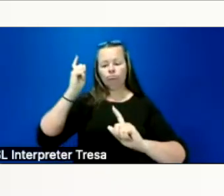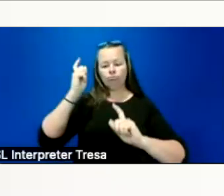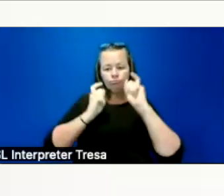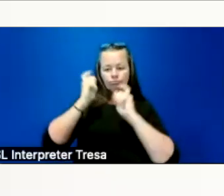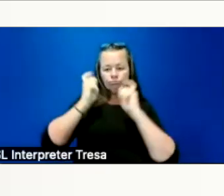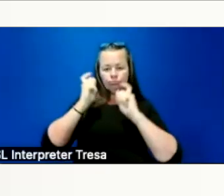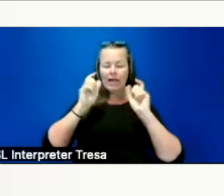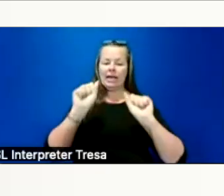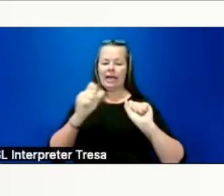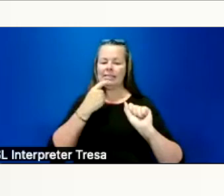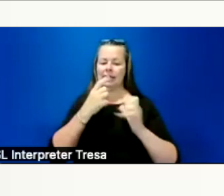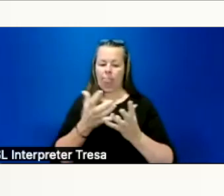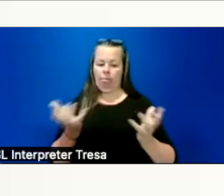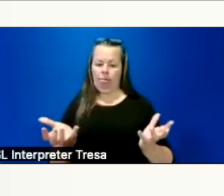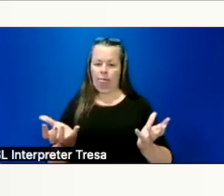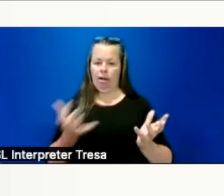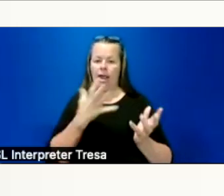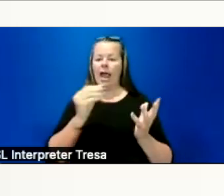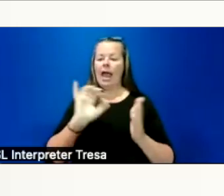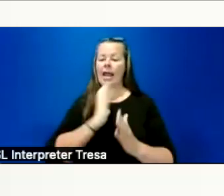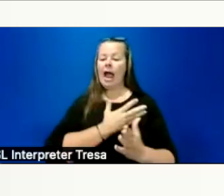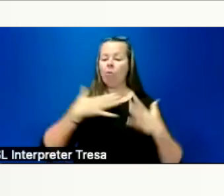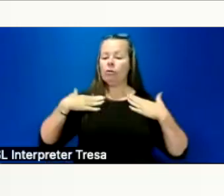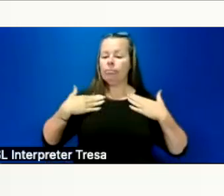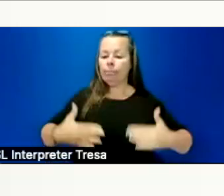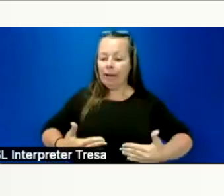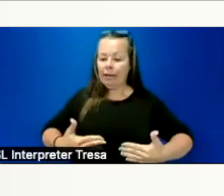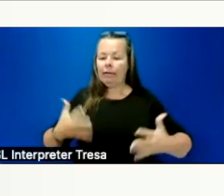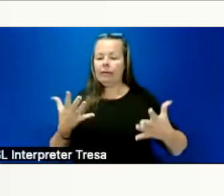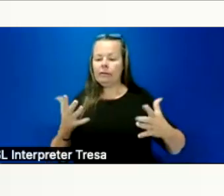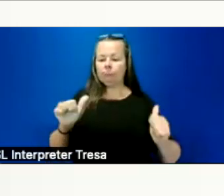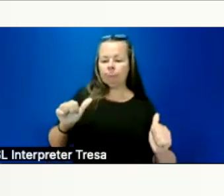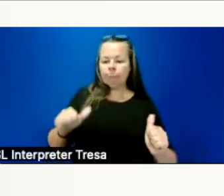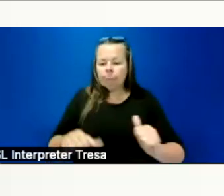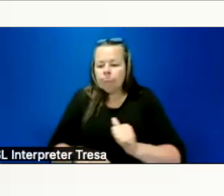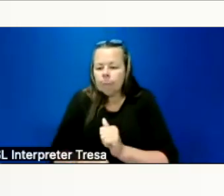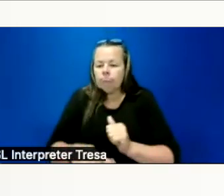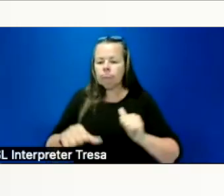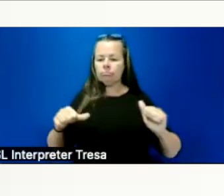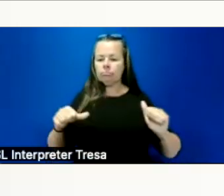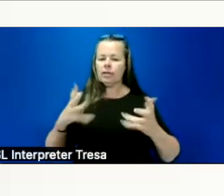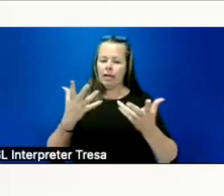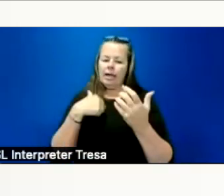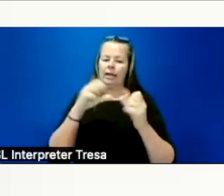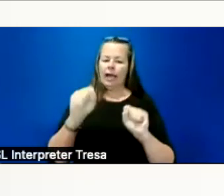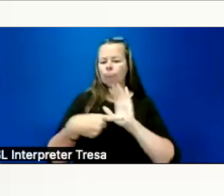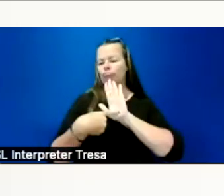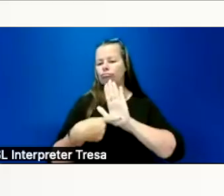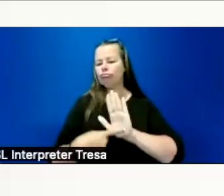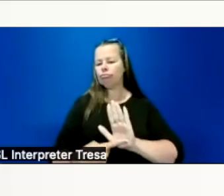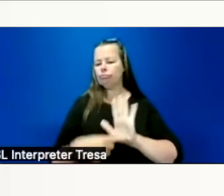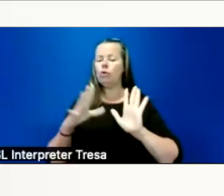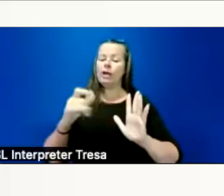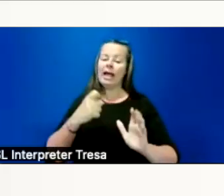and also our posture with the body. We can say if things are happening in future or